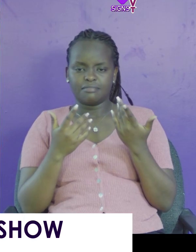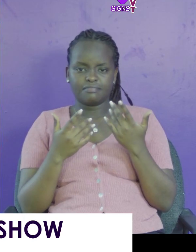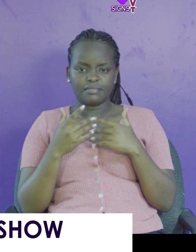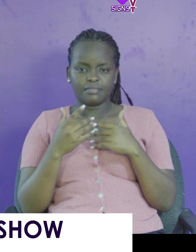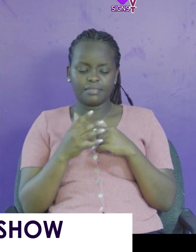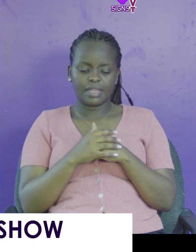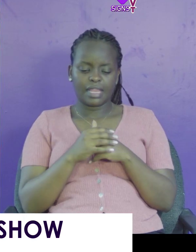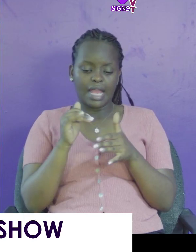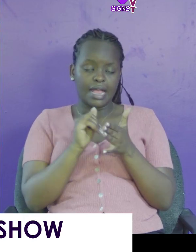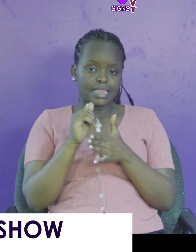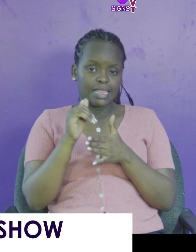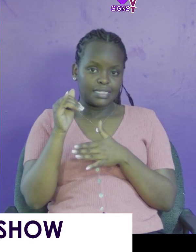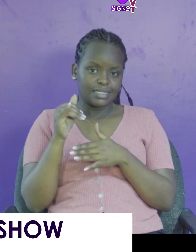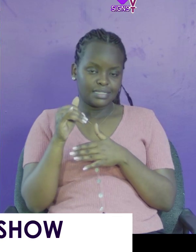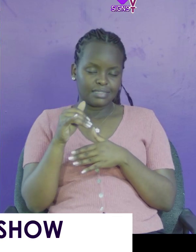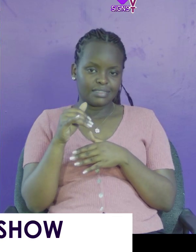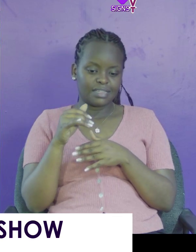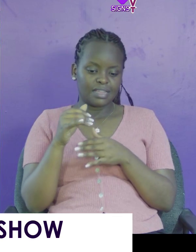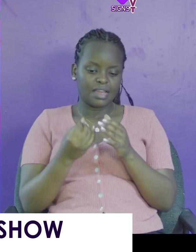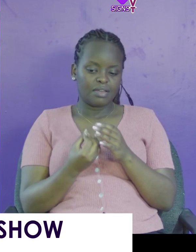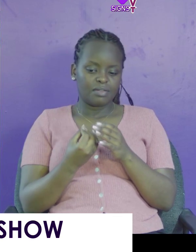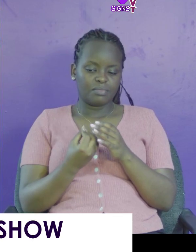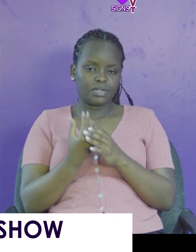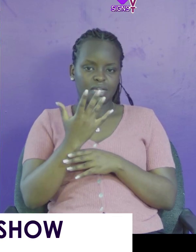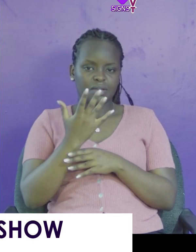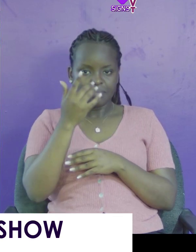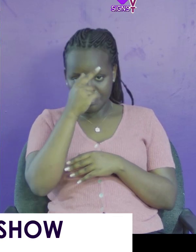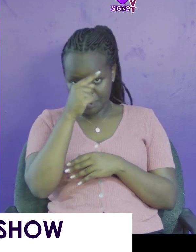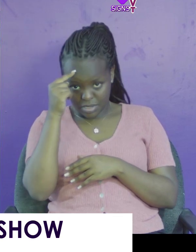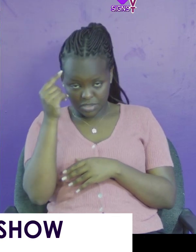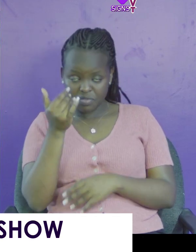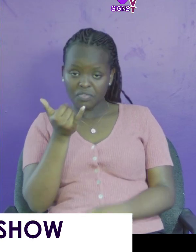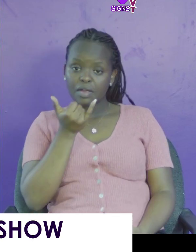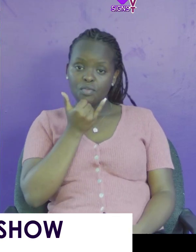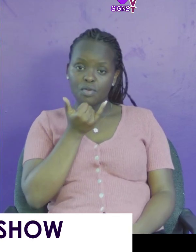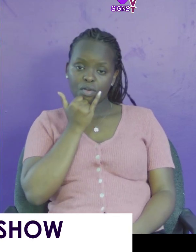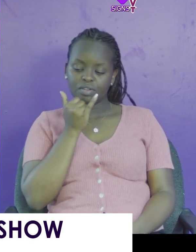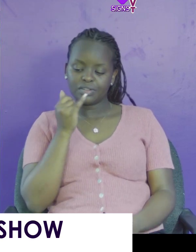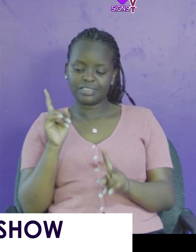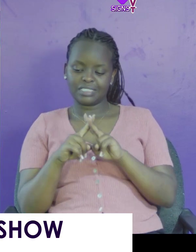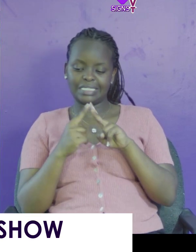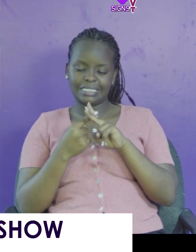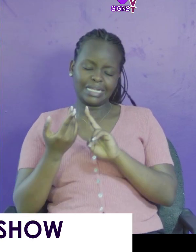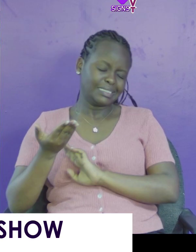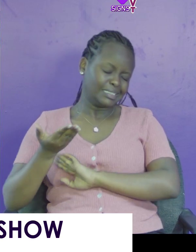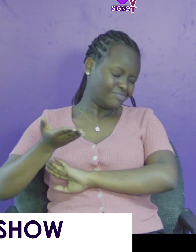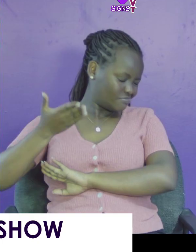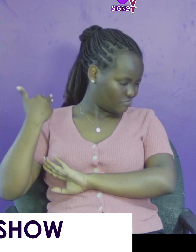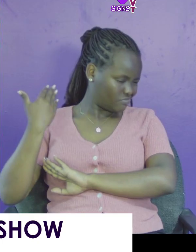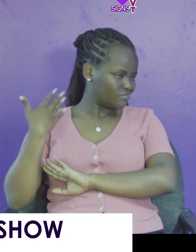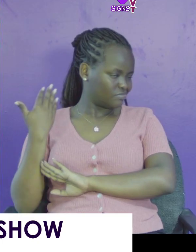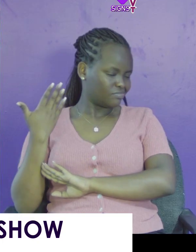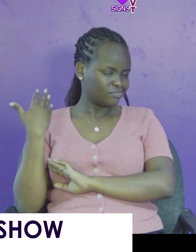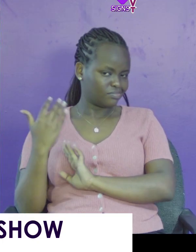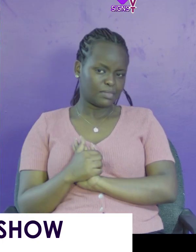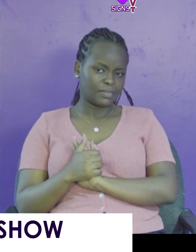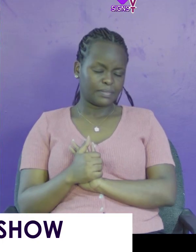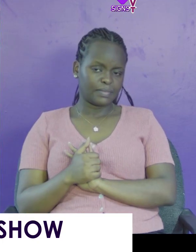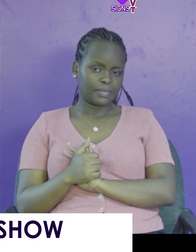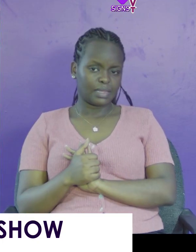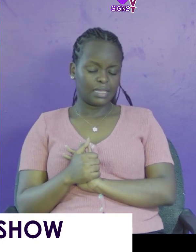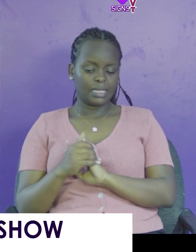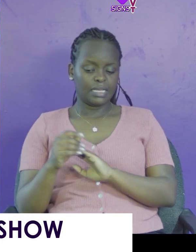that notion was brought up because of an error that began a long time ago. Okay. That